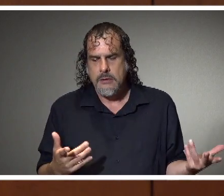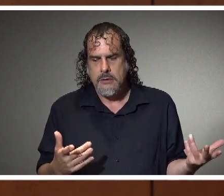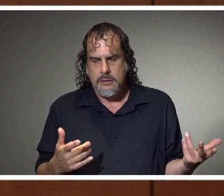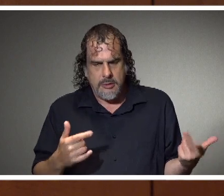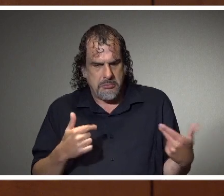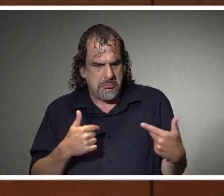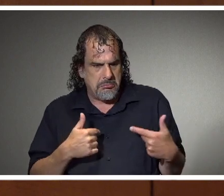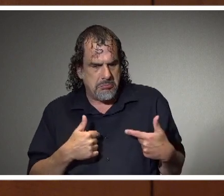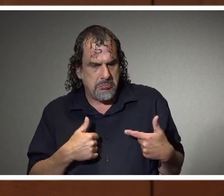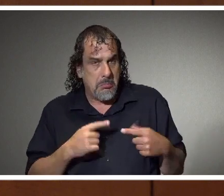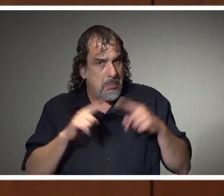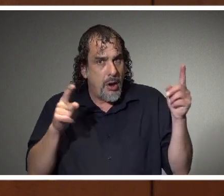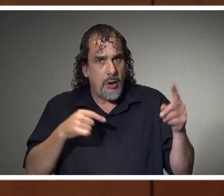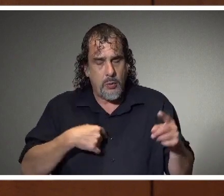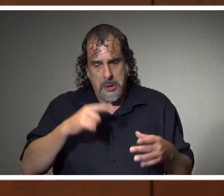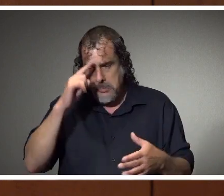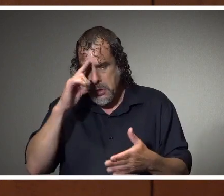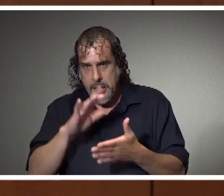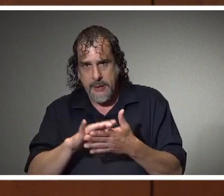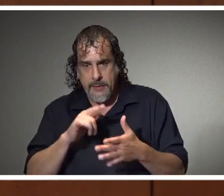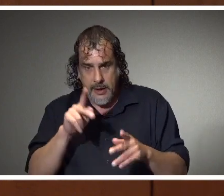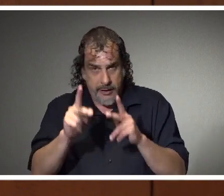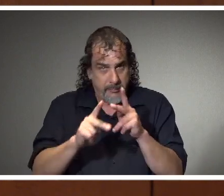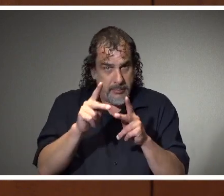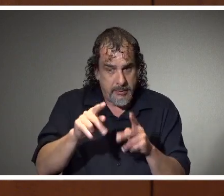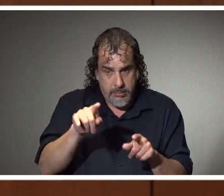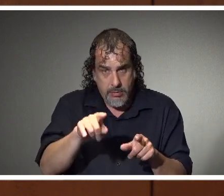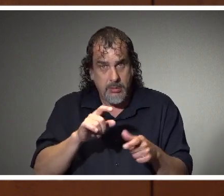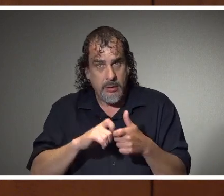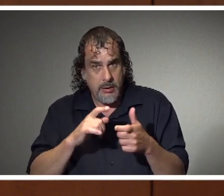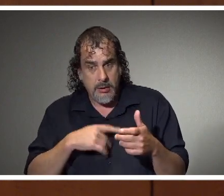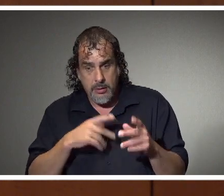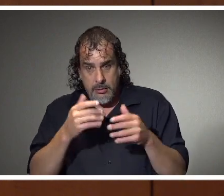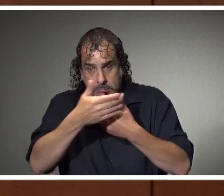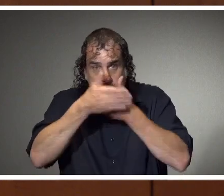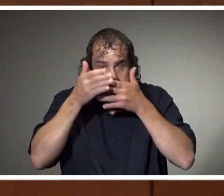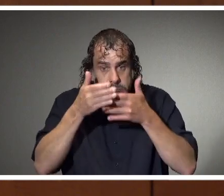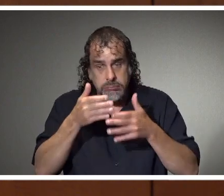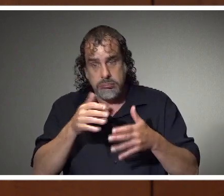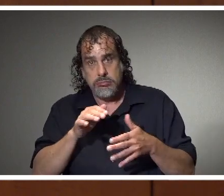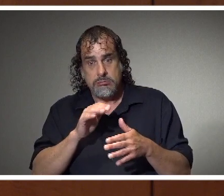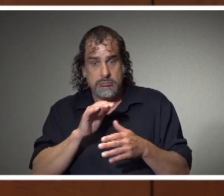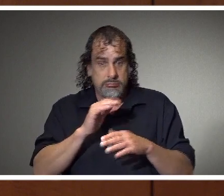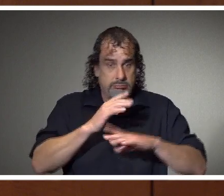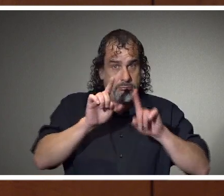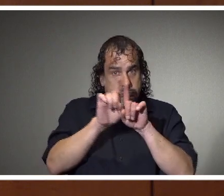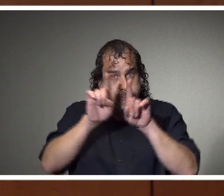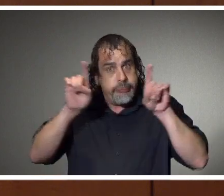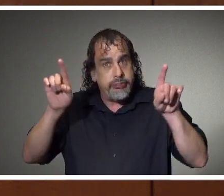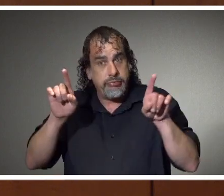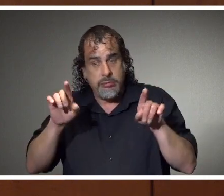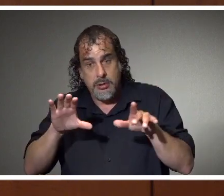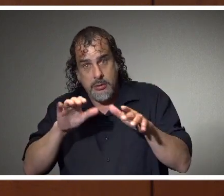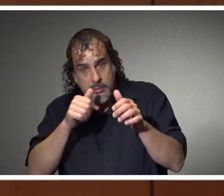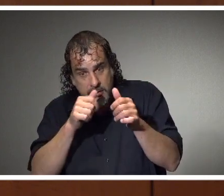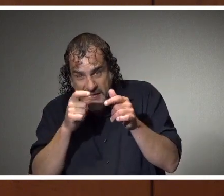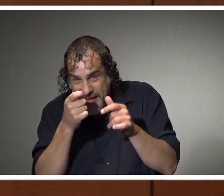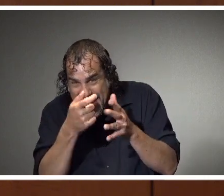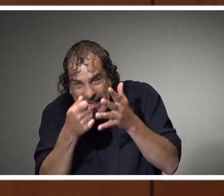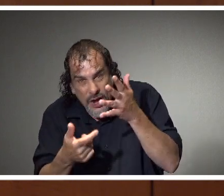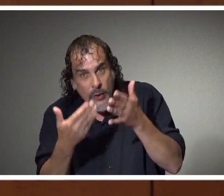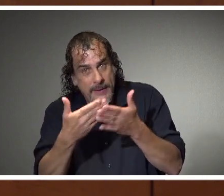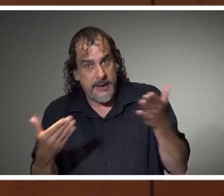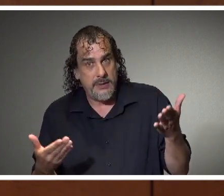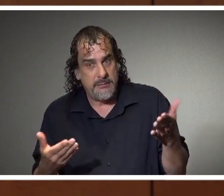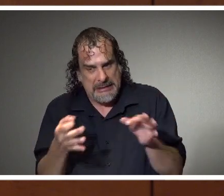reason to believe that if we as Mississippians continue to be diligent, continue to be smart, continue to do the little things,